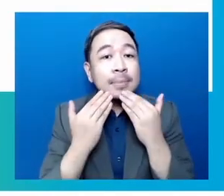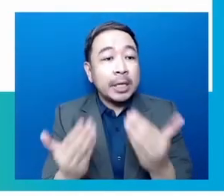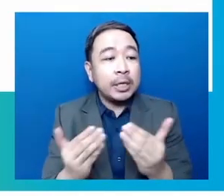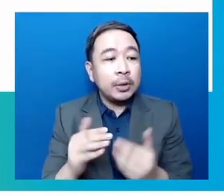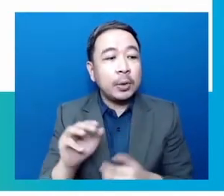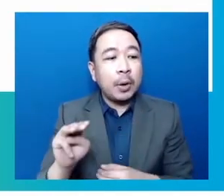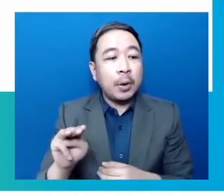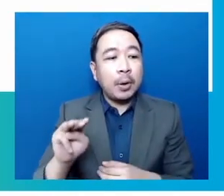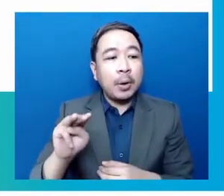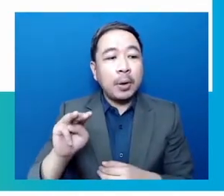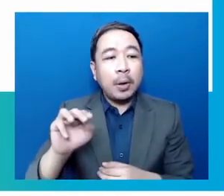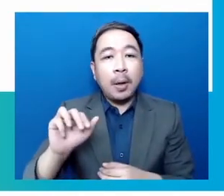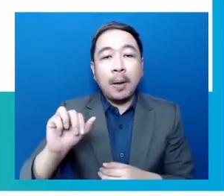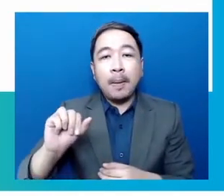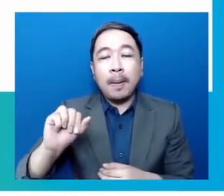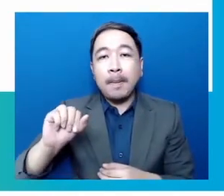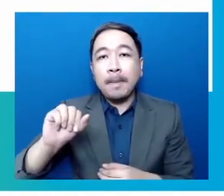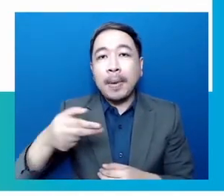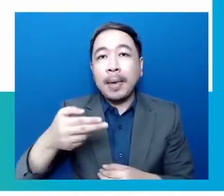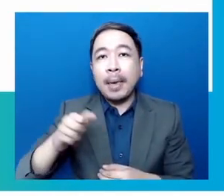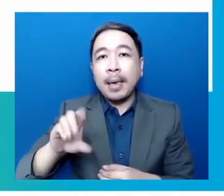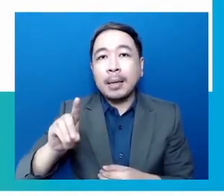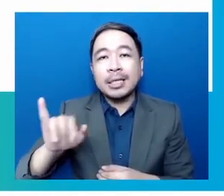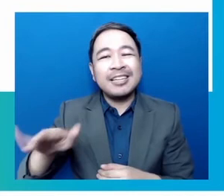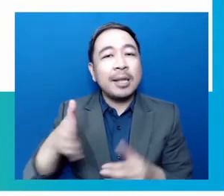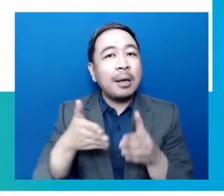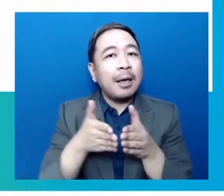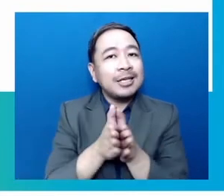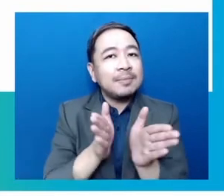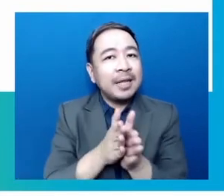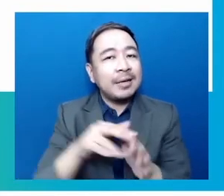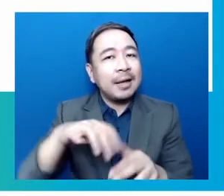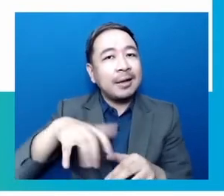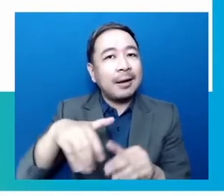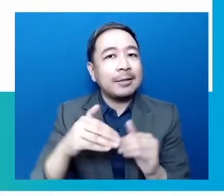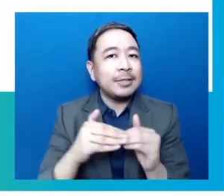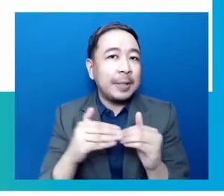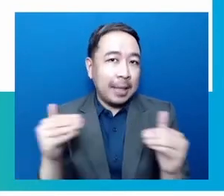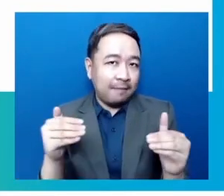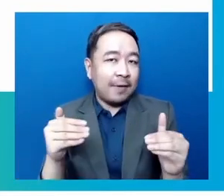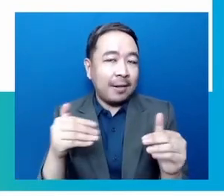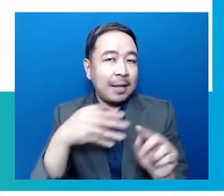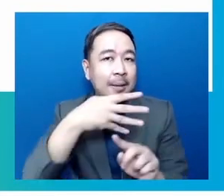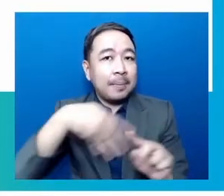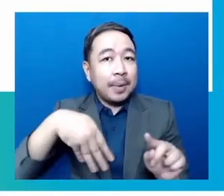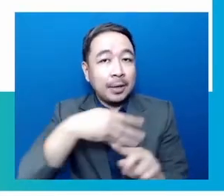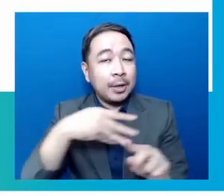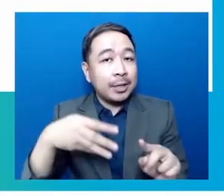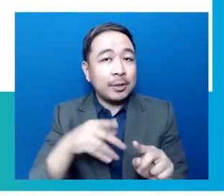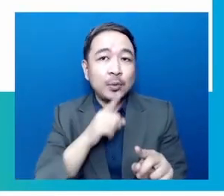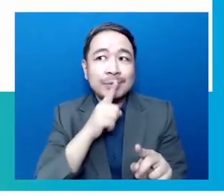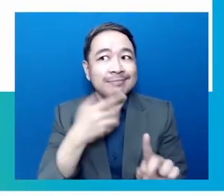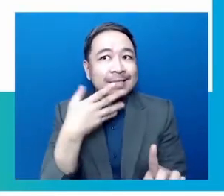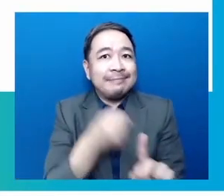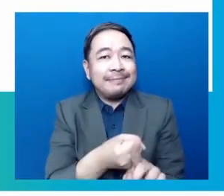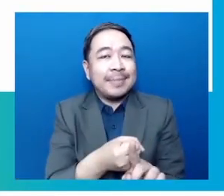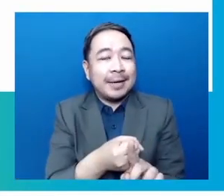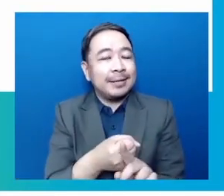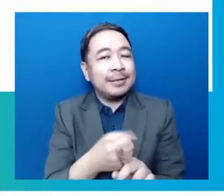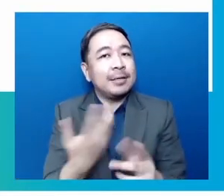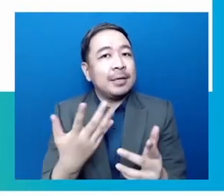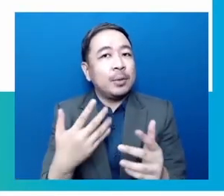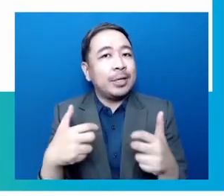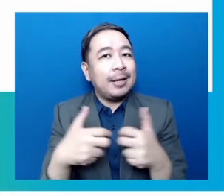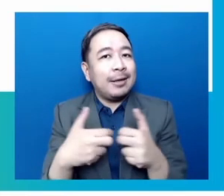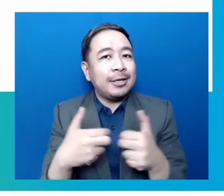Thanks for giving us the country level view as well, and very real examples of the impacts of energy decisions in